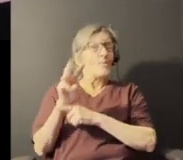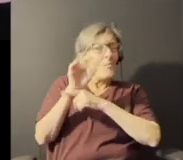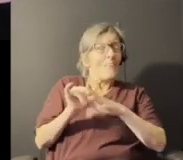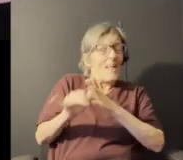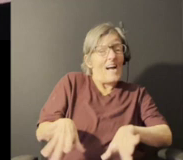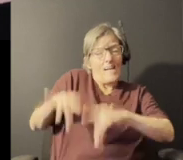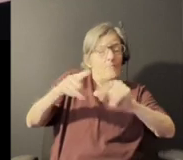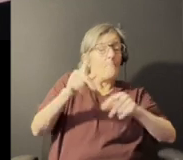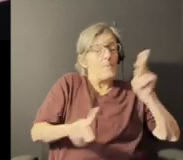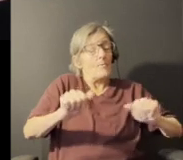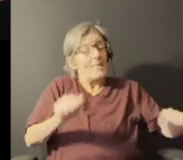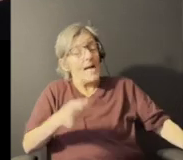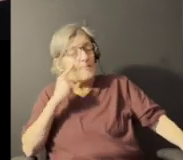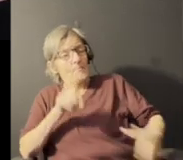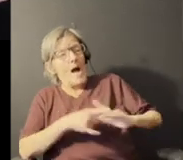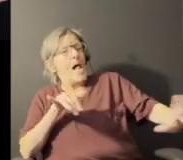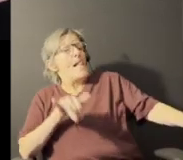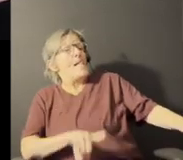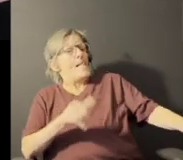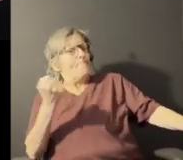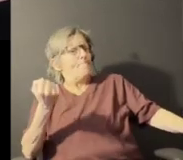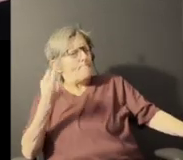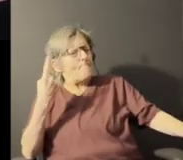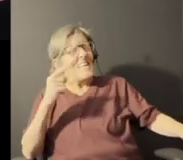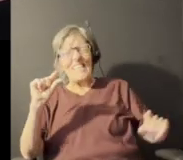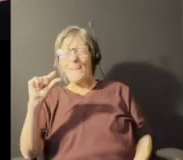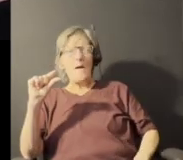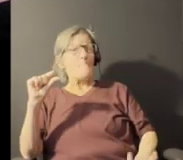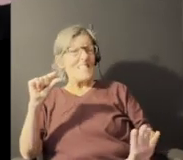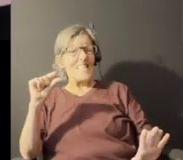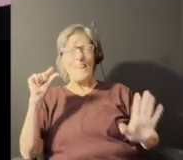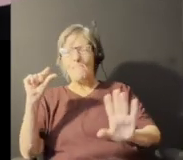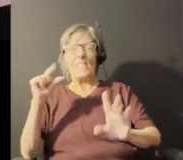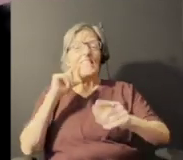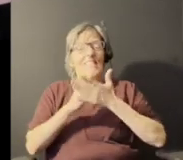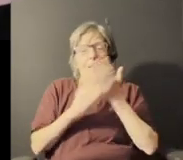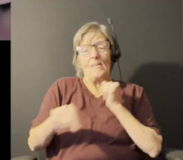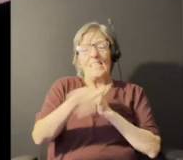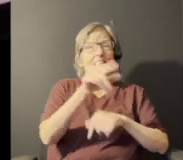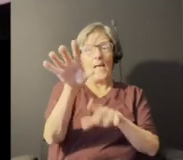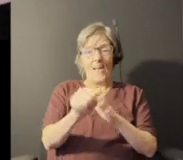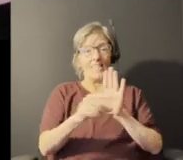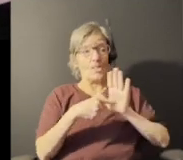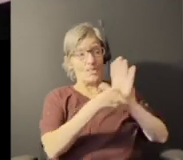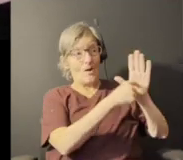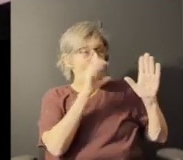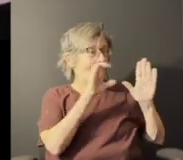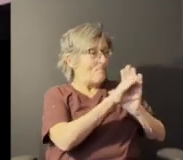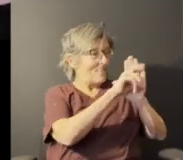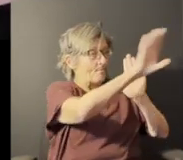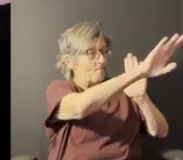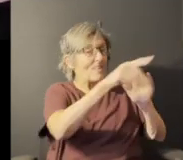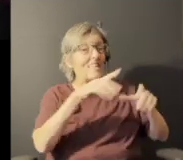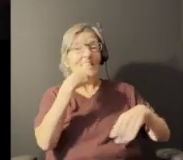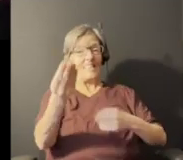And so if people can start to understand maybe even just a little bit by seeing some of these images that I'm using to tell